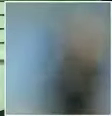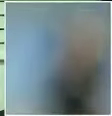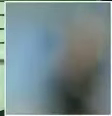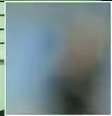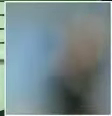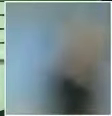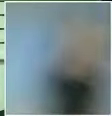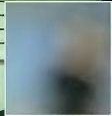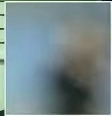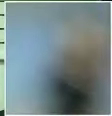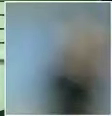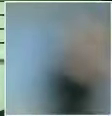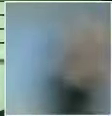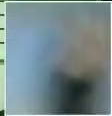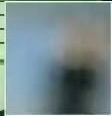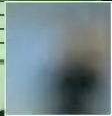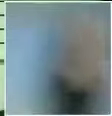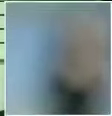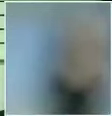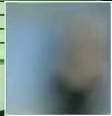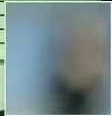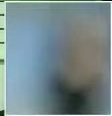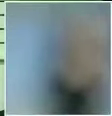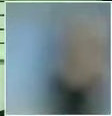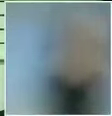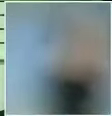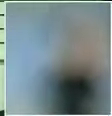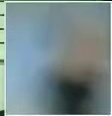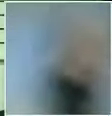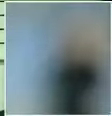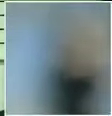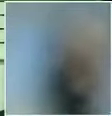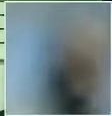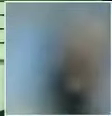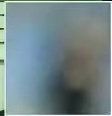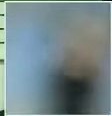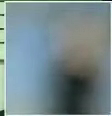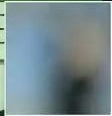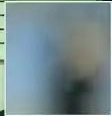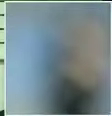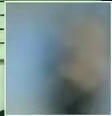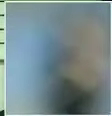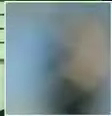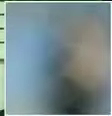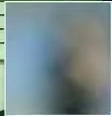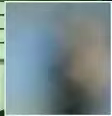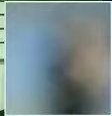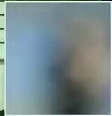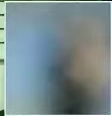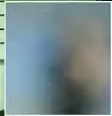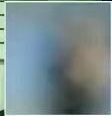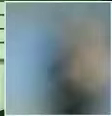criteria. So we assess the hotel, we see the gap and the steps they have to do to